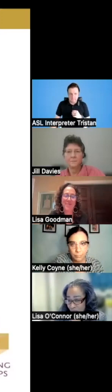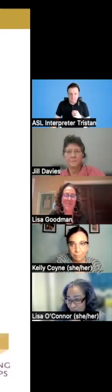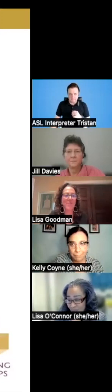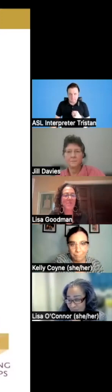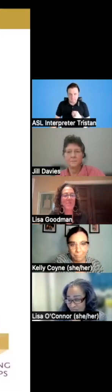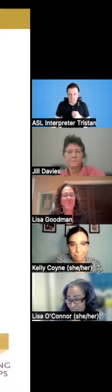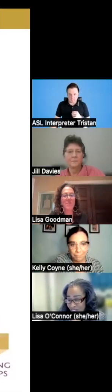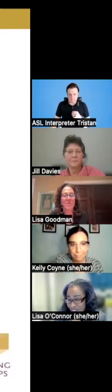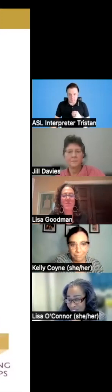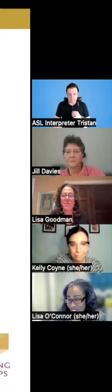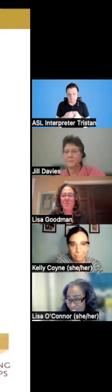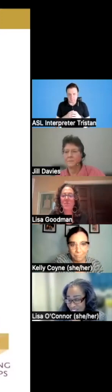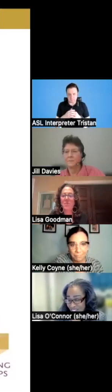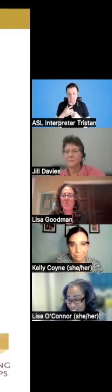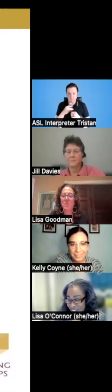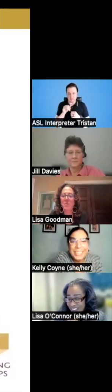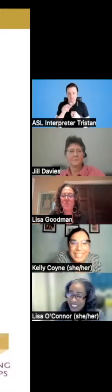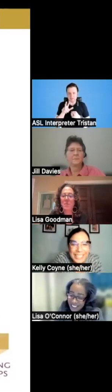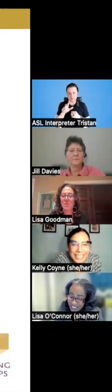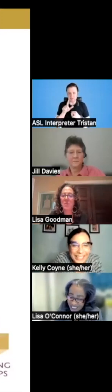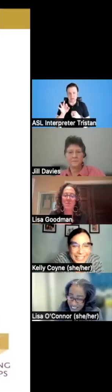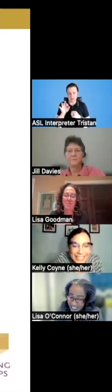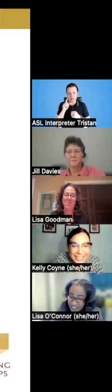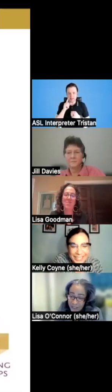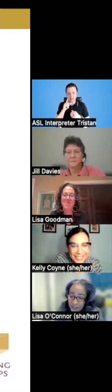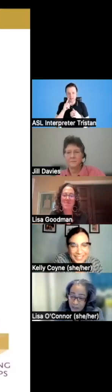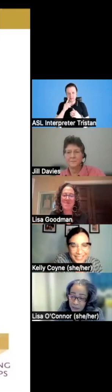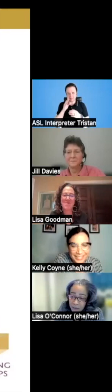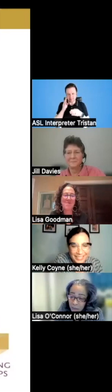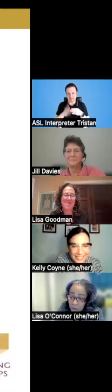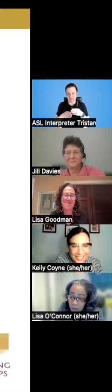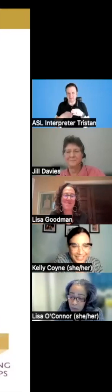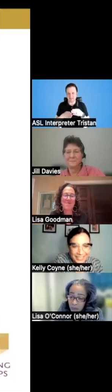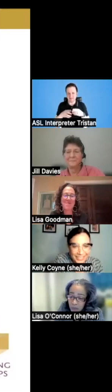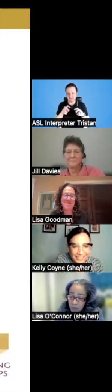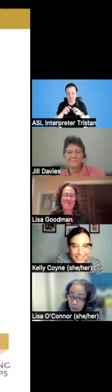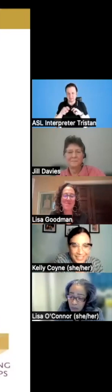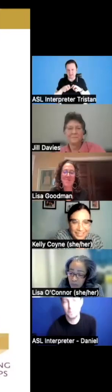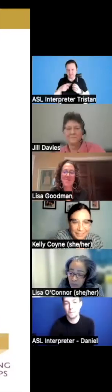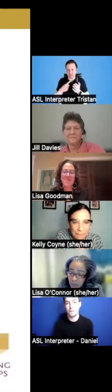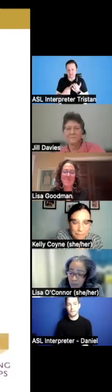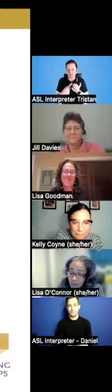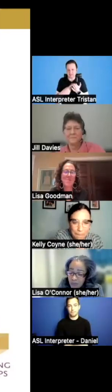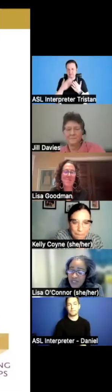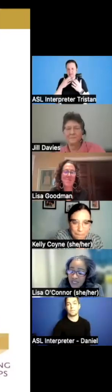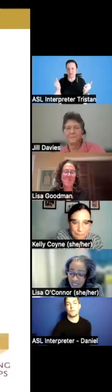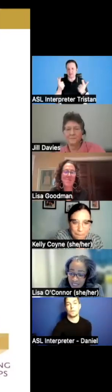I feel like it's 3:29, so I think we've reached the end of our panel discussion. So thank you